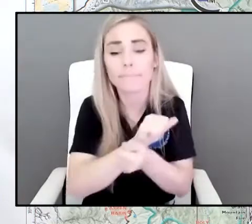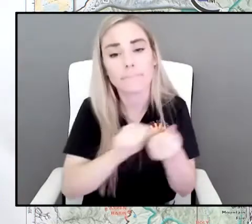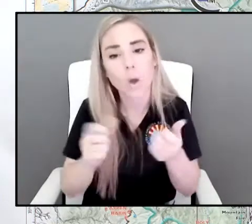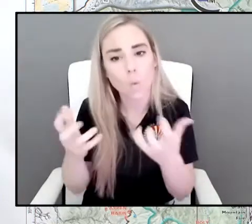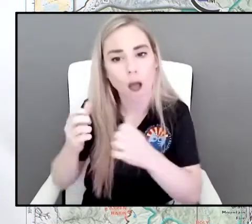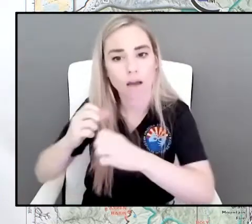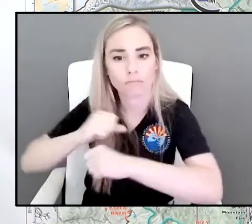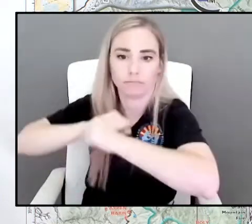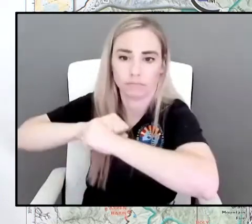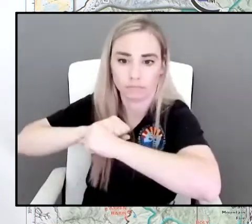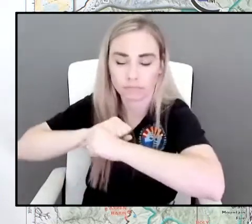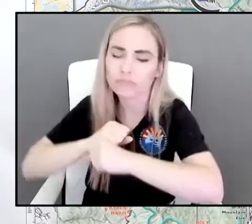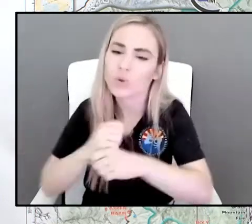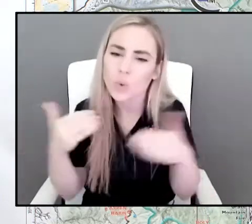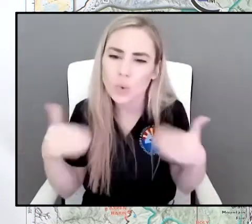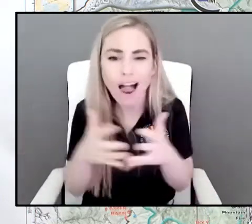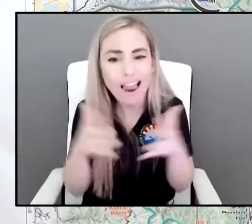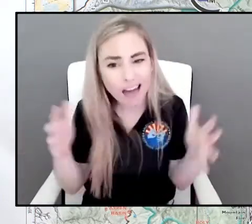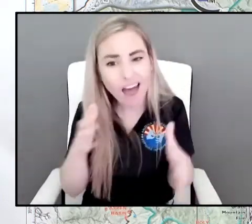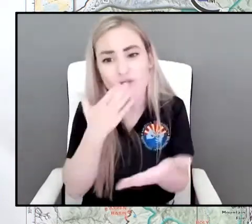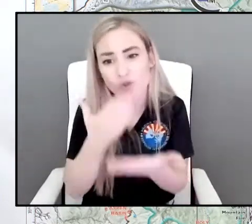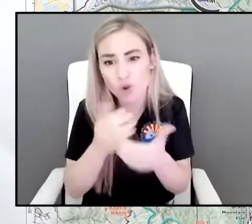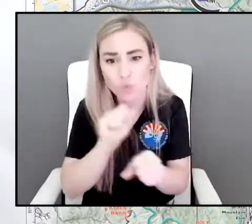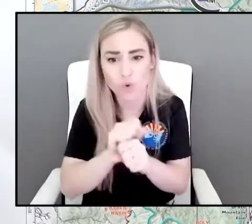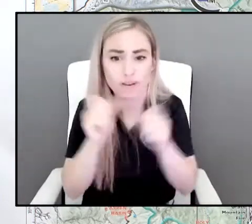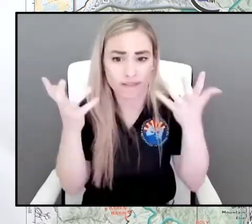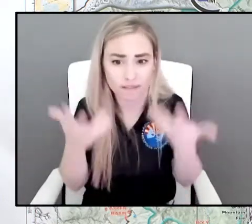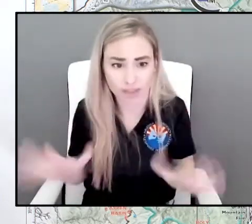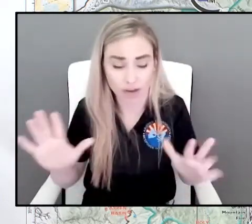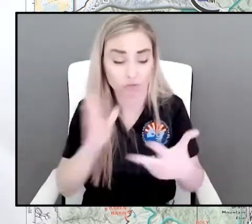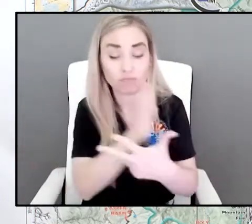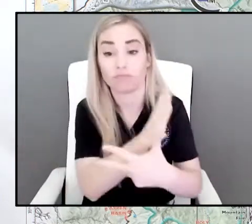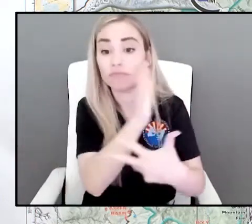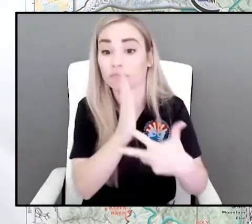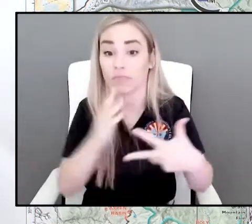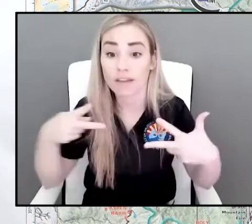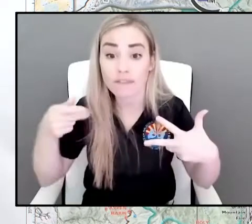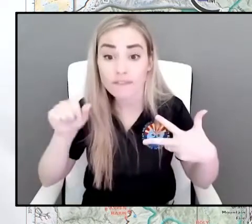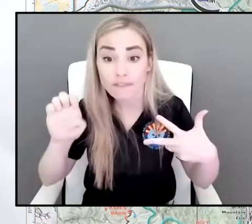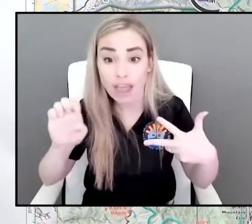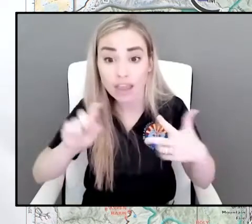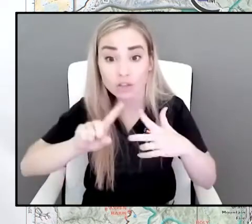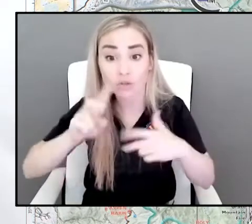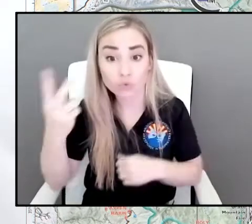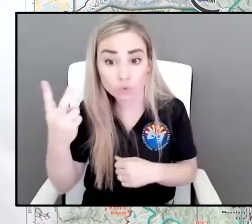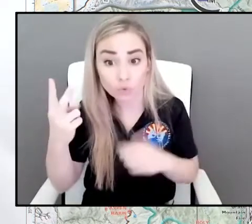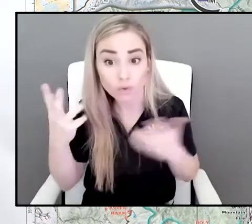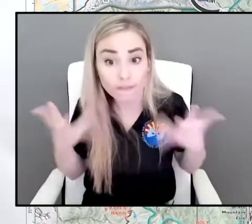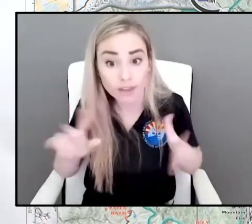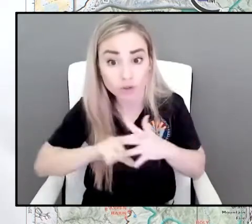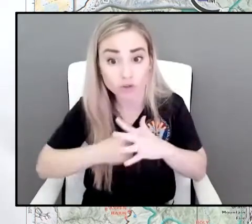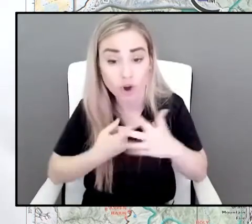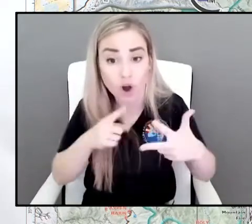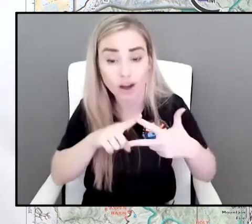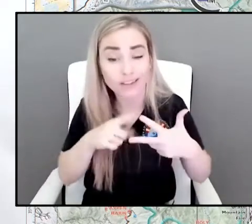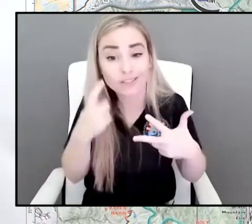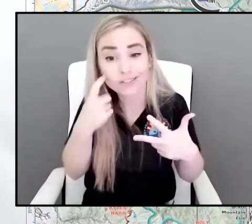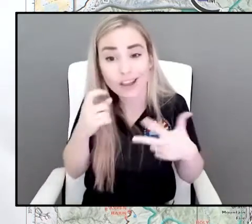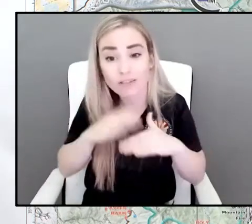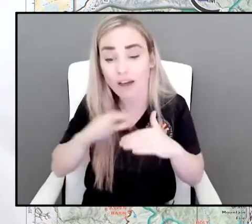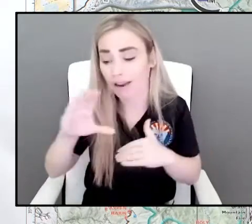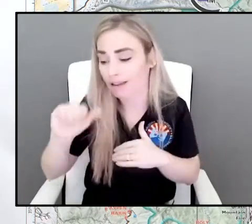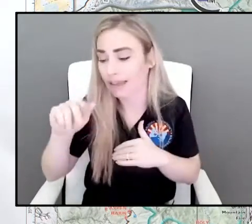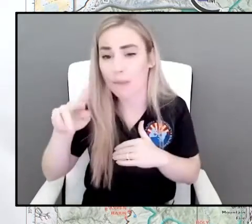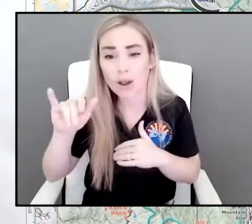starting into Phase 2 now, and we've got a lot of that work done as well. We were just out on the Capulin Road by Morphy